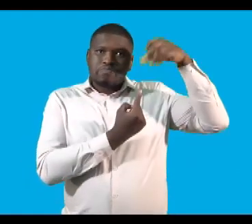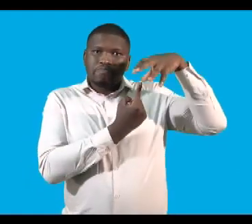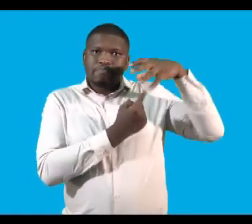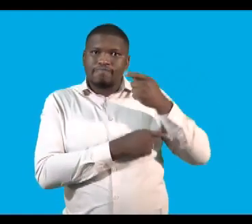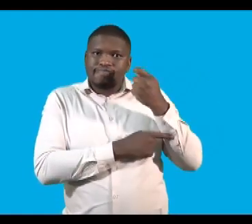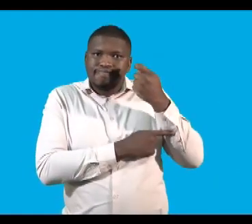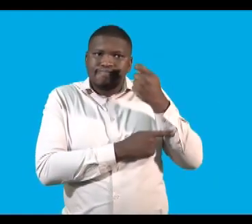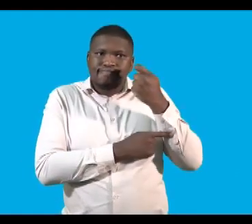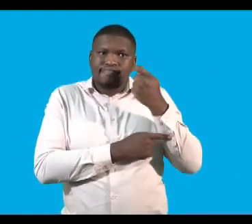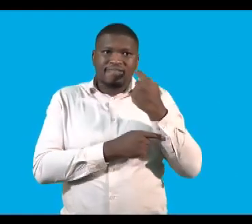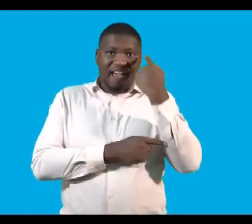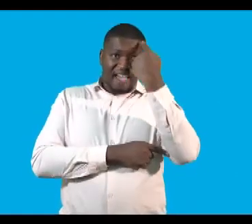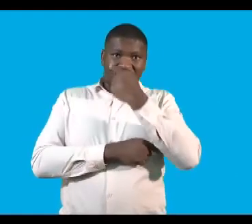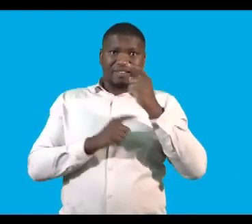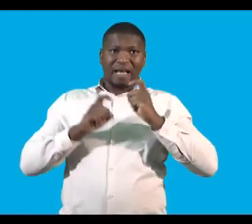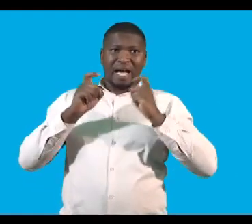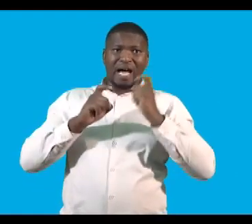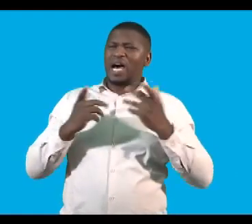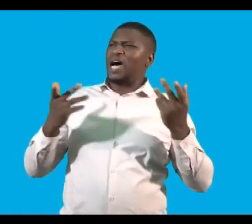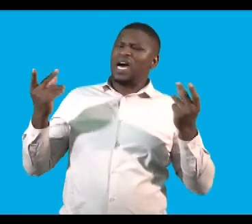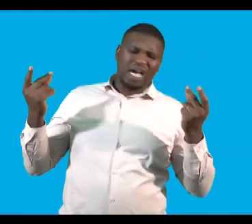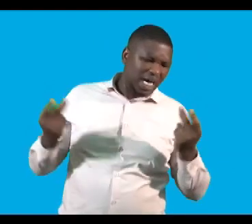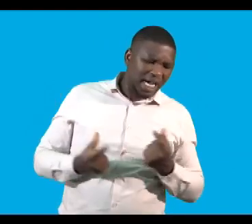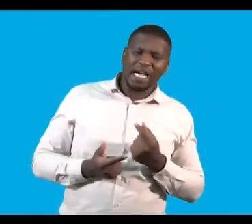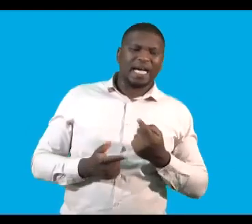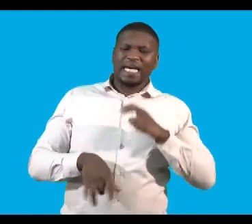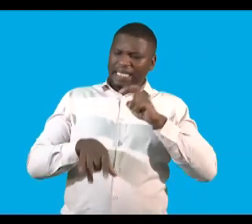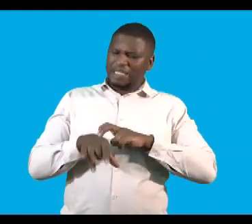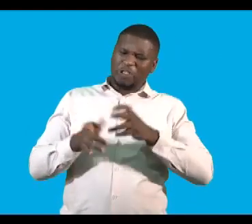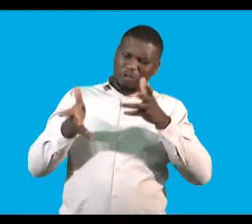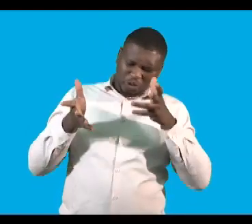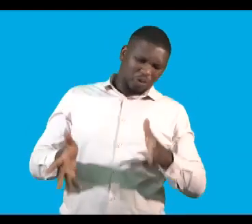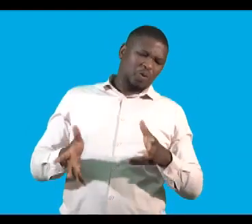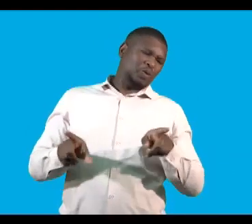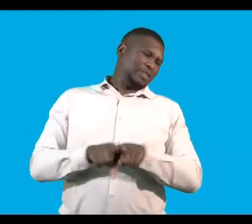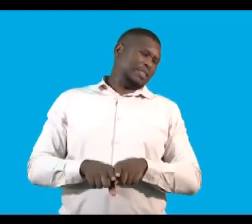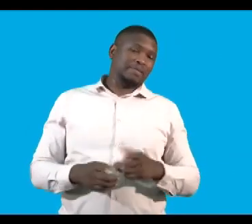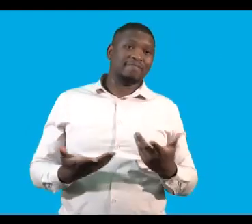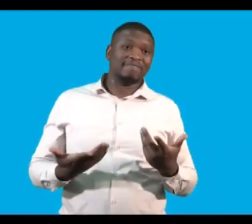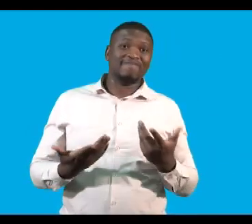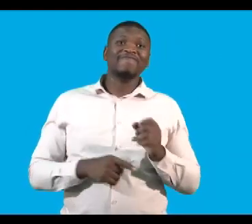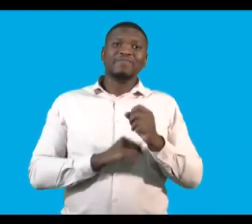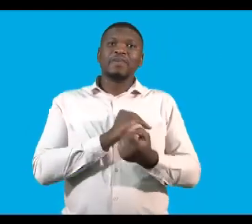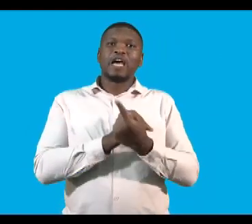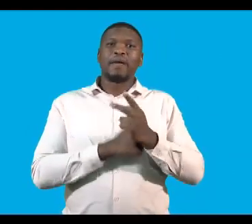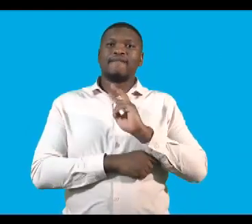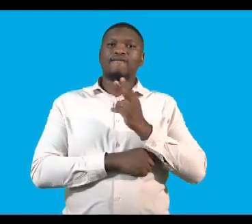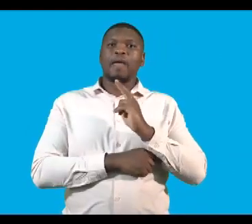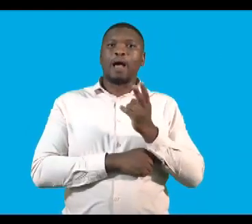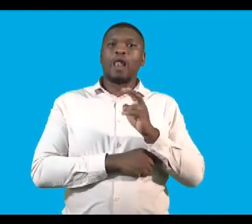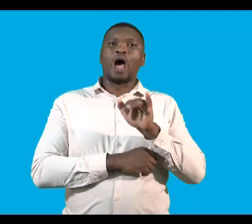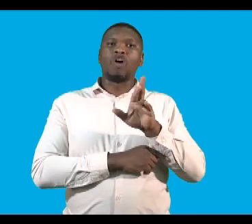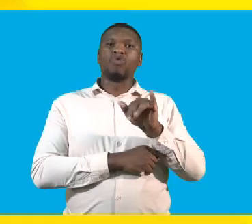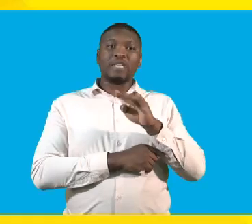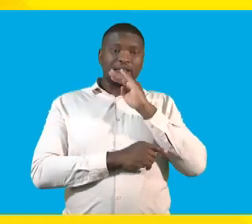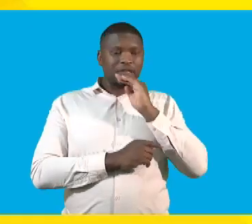not very excited by his facial expression, says, "Oh great, just what I needed today." Verbal irony, he's